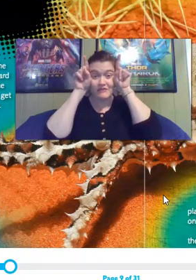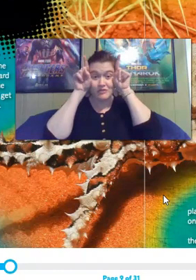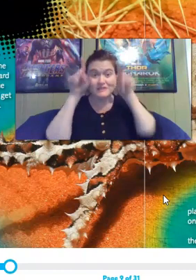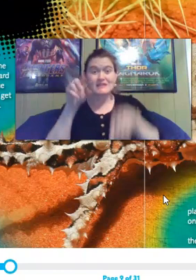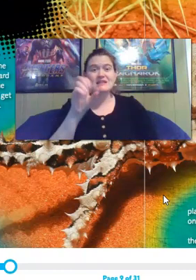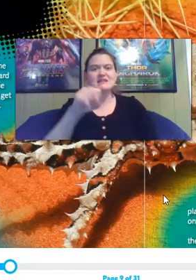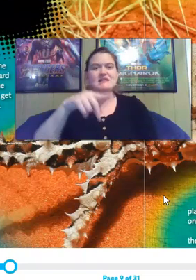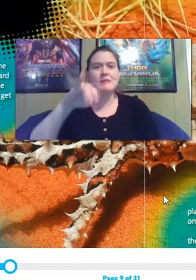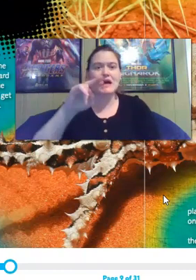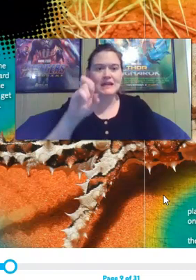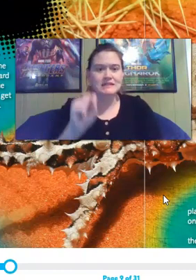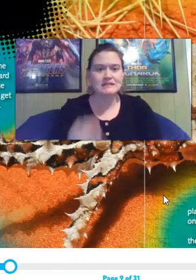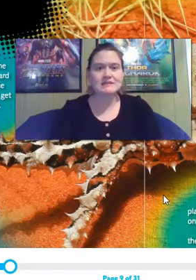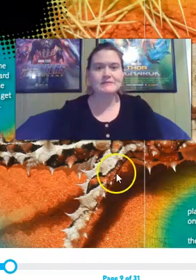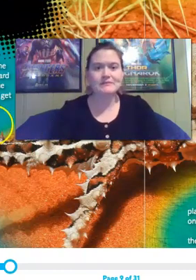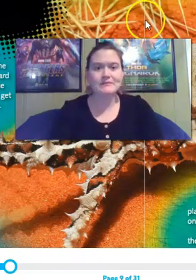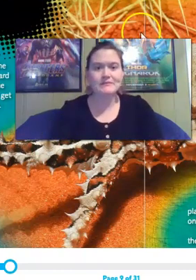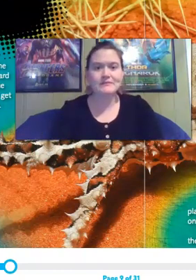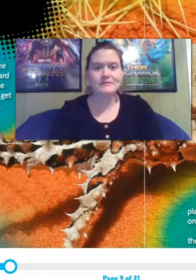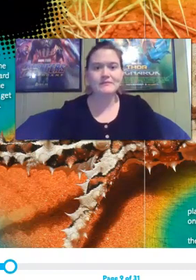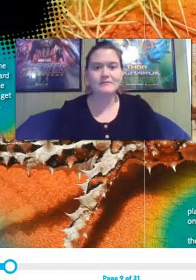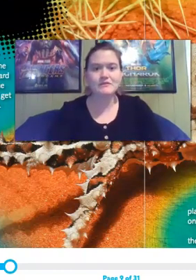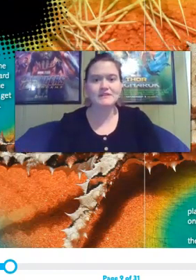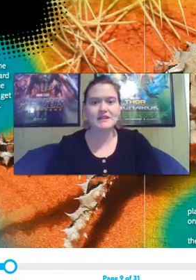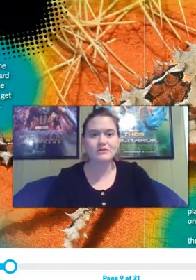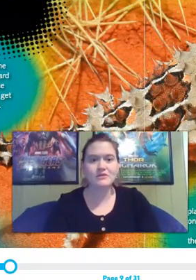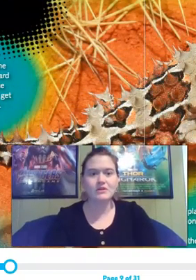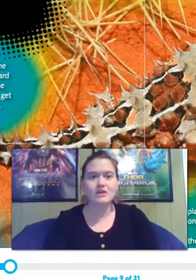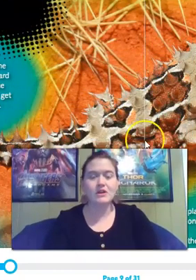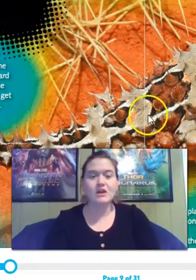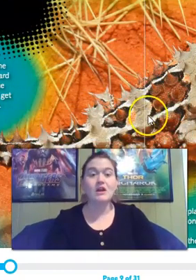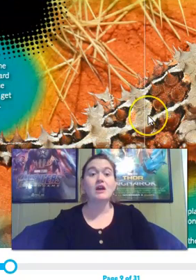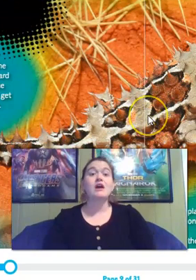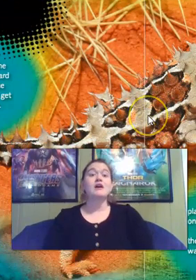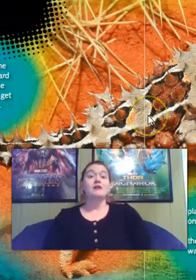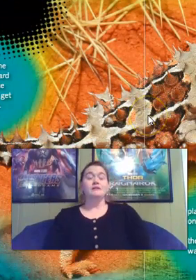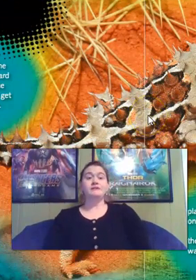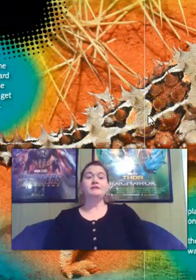Thorny Devils' spines. Move this down.